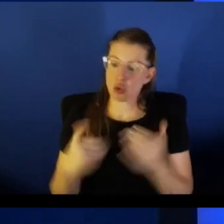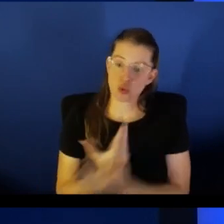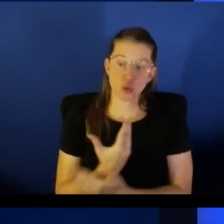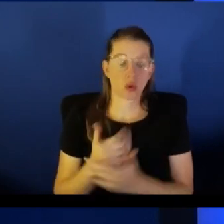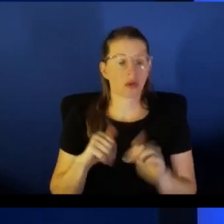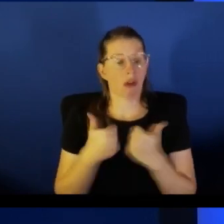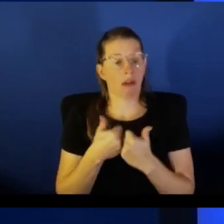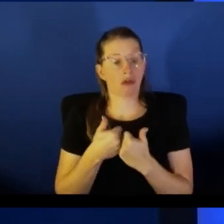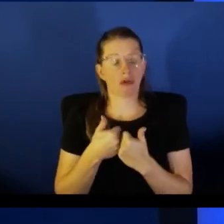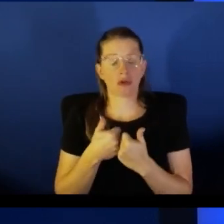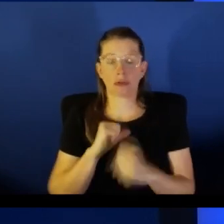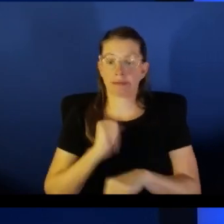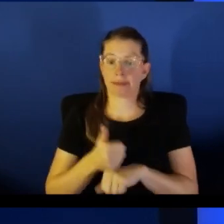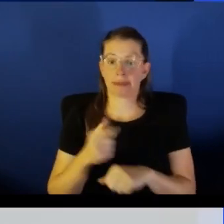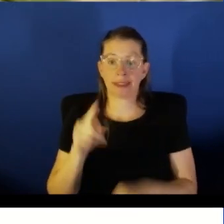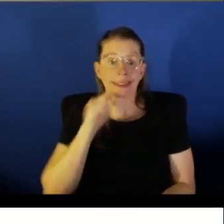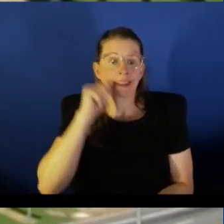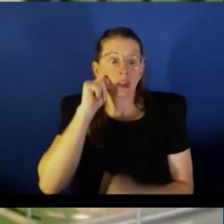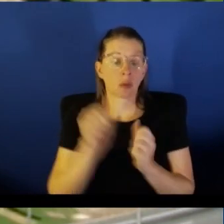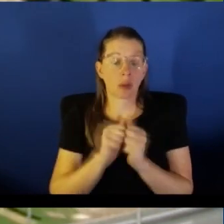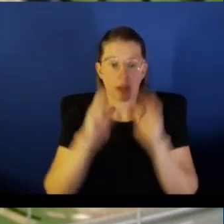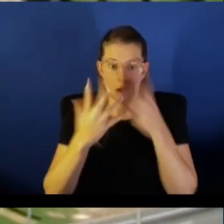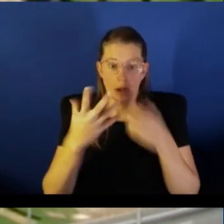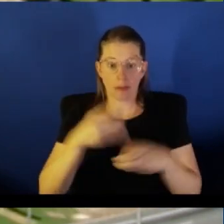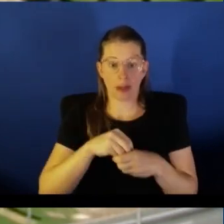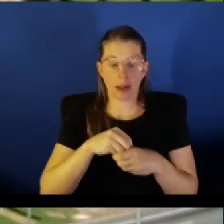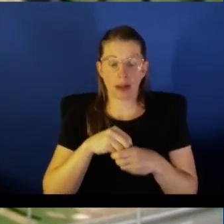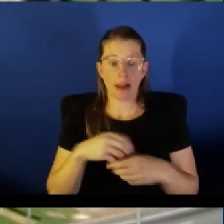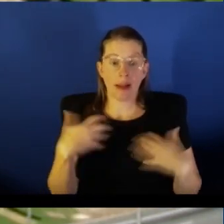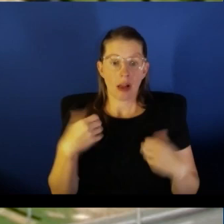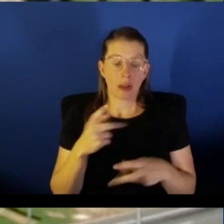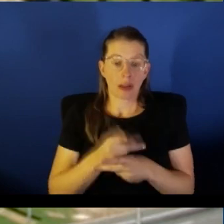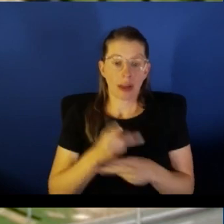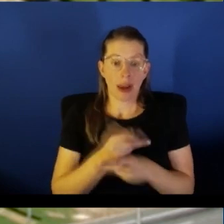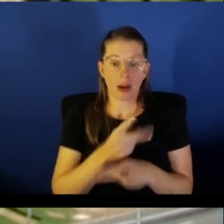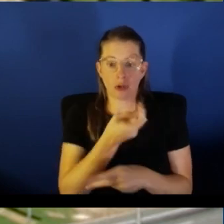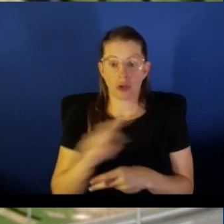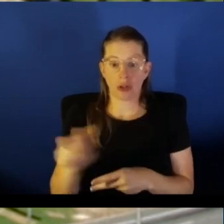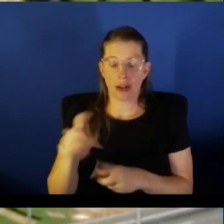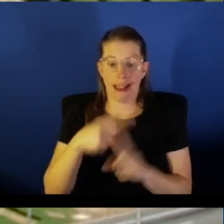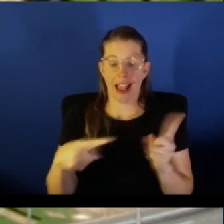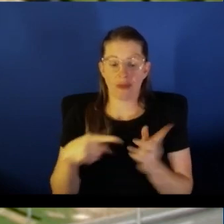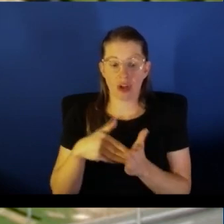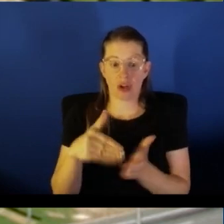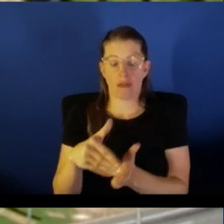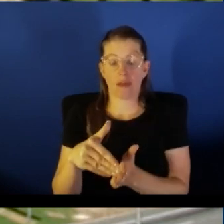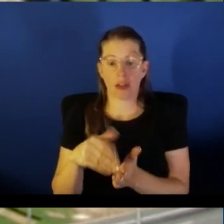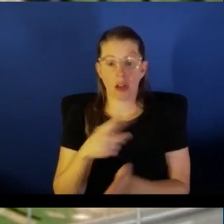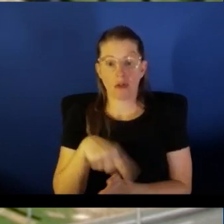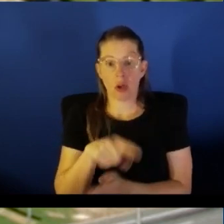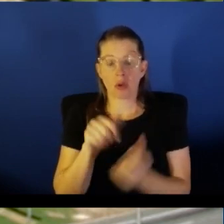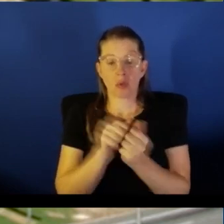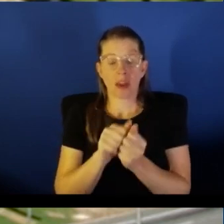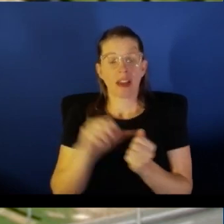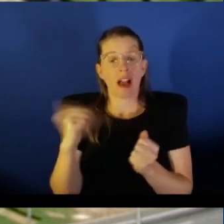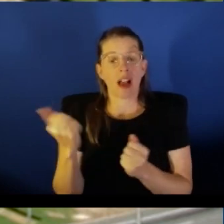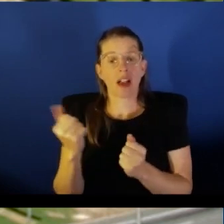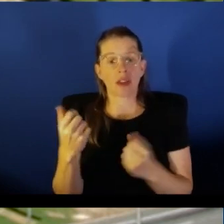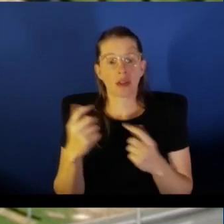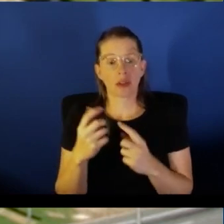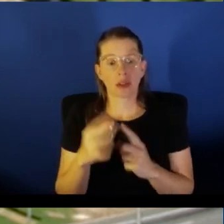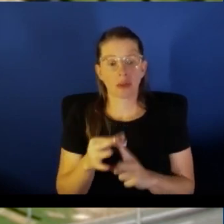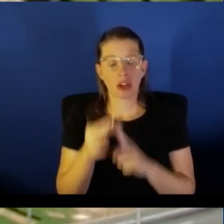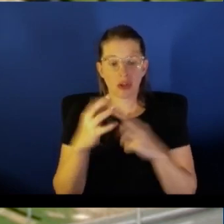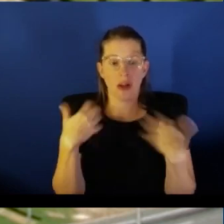Research shows that teens with autism receive healthcare transition services half as often as those with other special health care needs. More